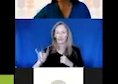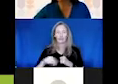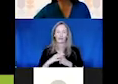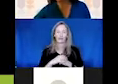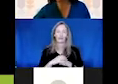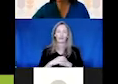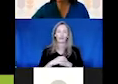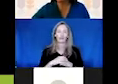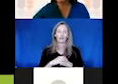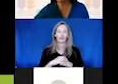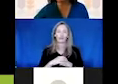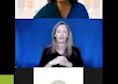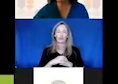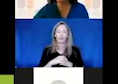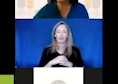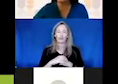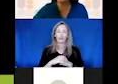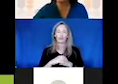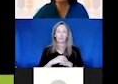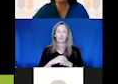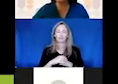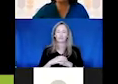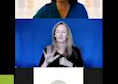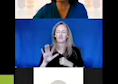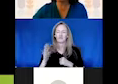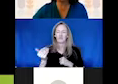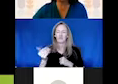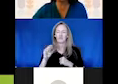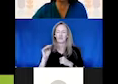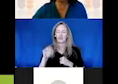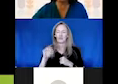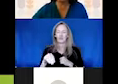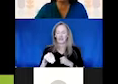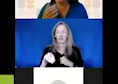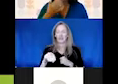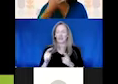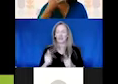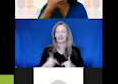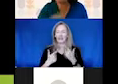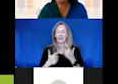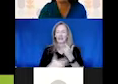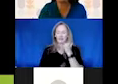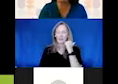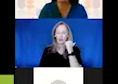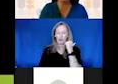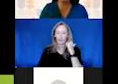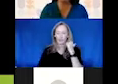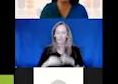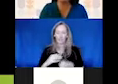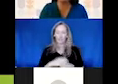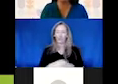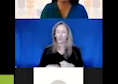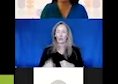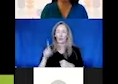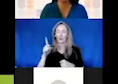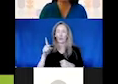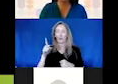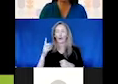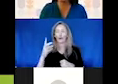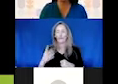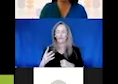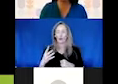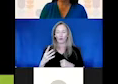4 children, about 25%, live in poverty. In 2017, Yavapai County had an infant mortality